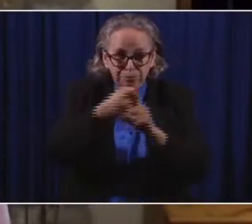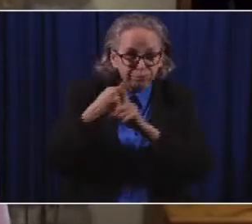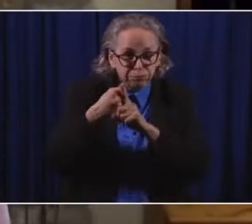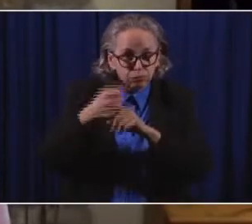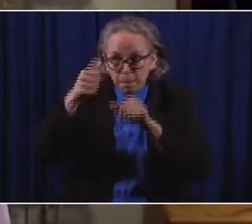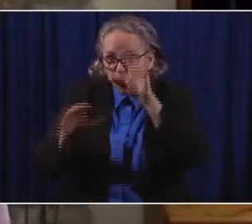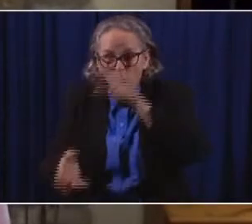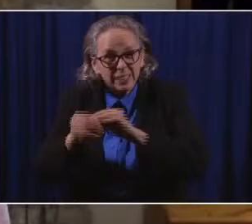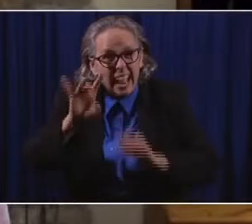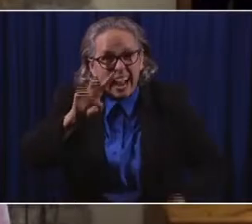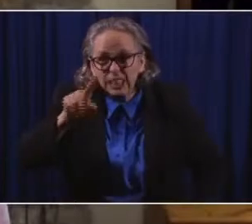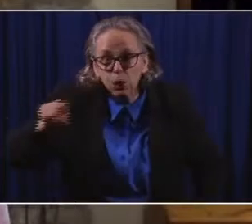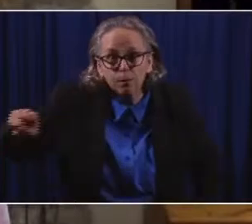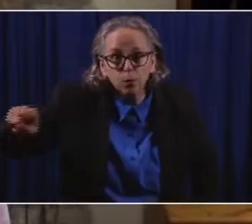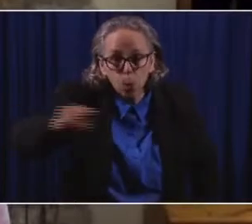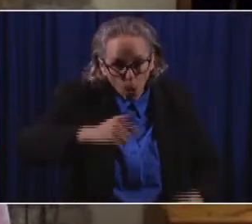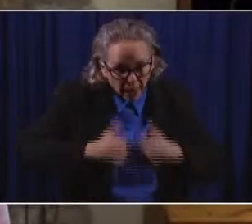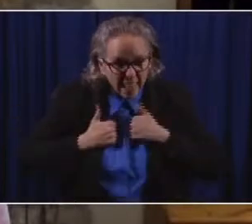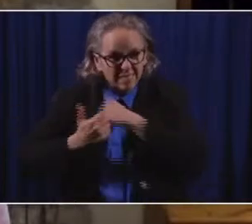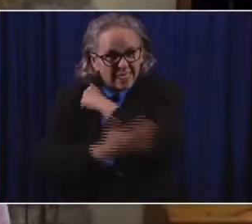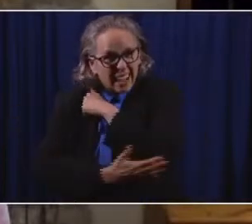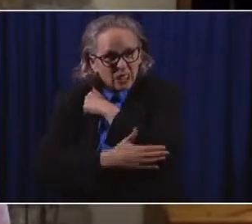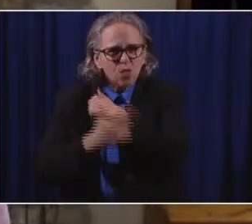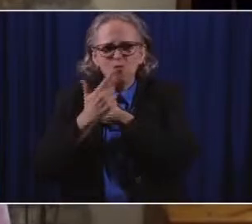let's be more specific.